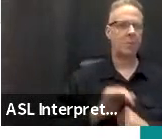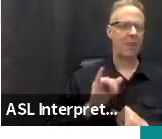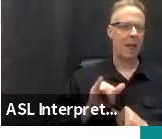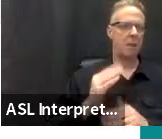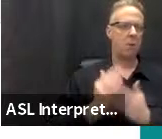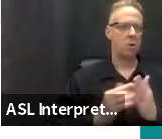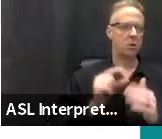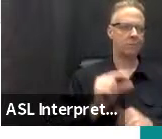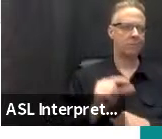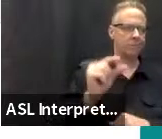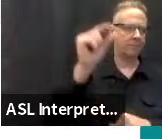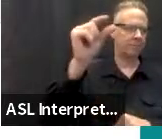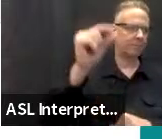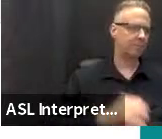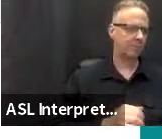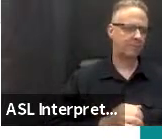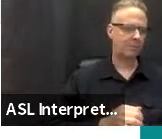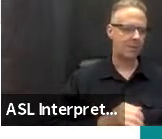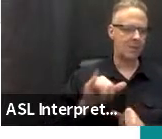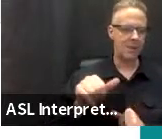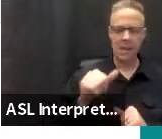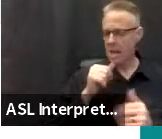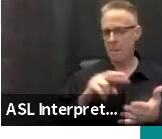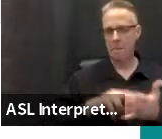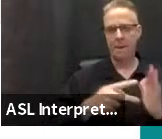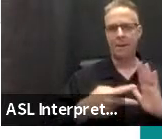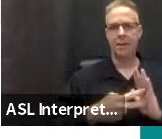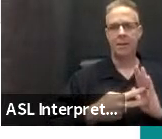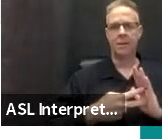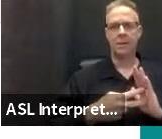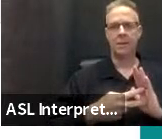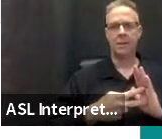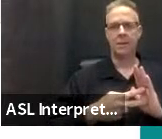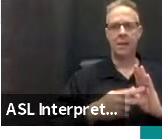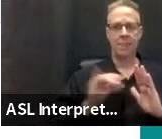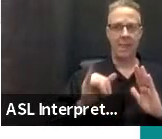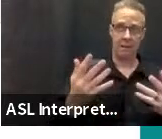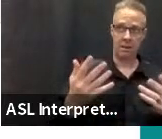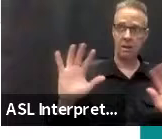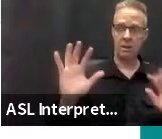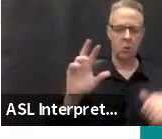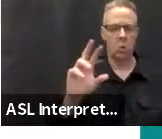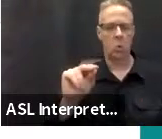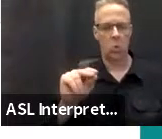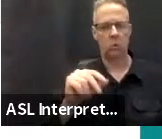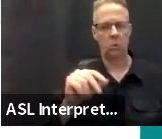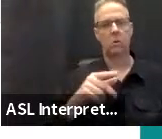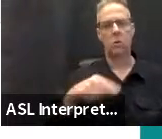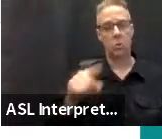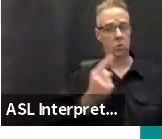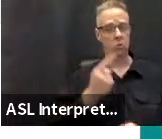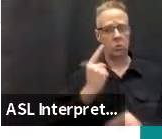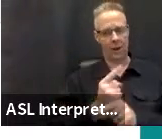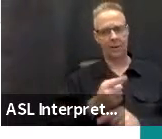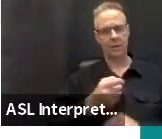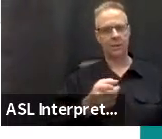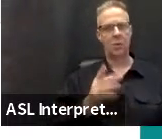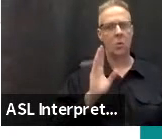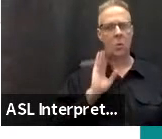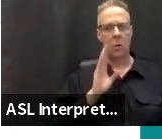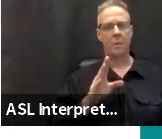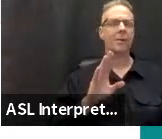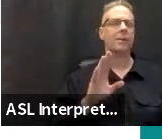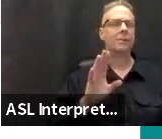segments. And that that isn't where the story ends. But you're right, then it'll be